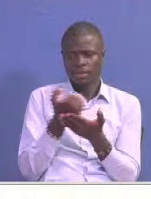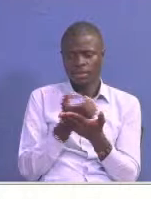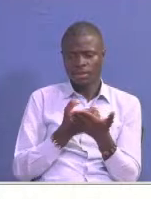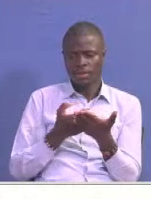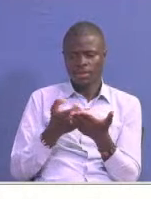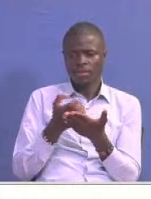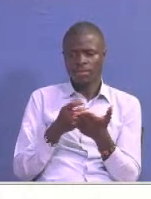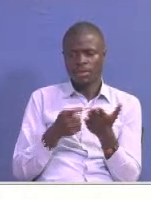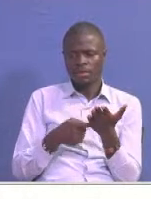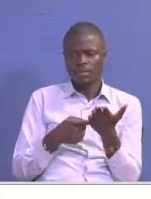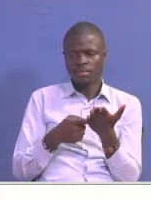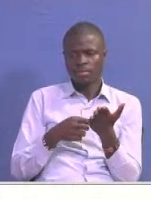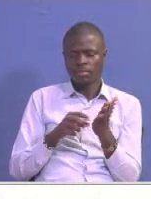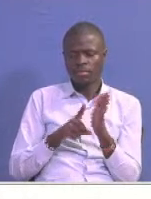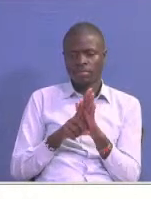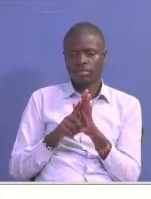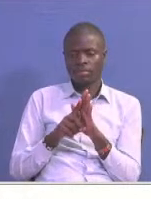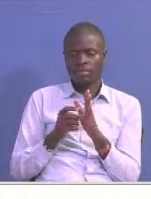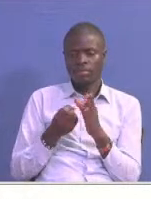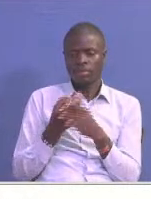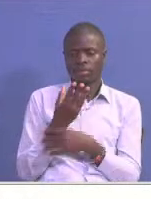growth.